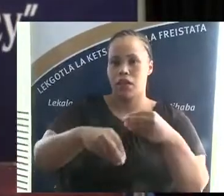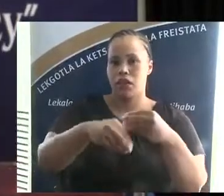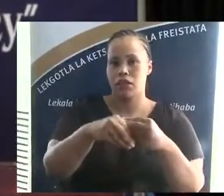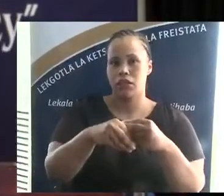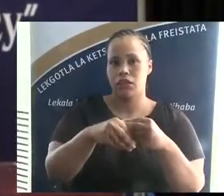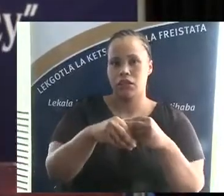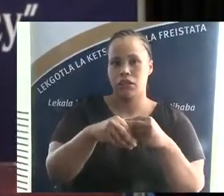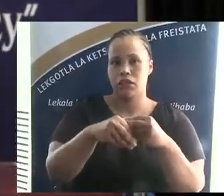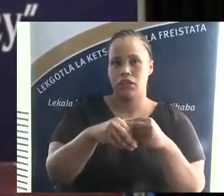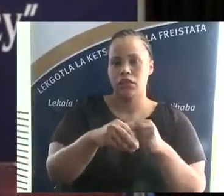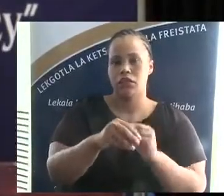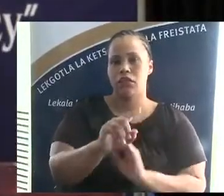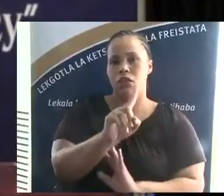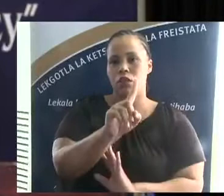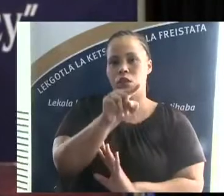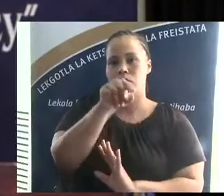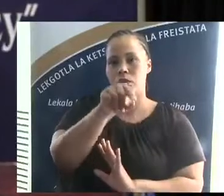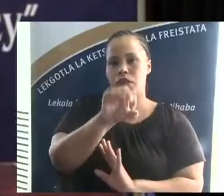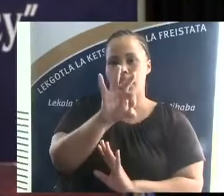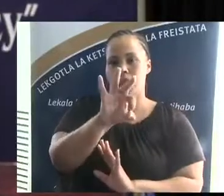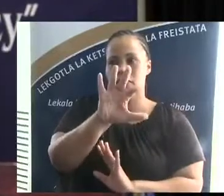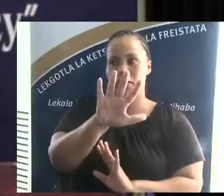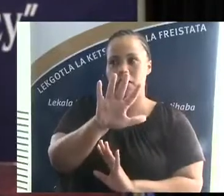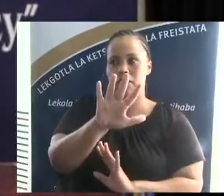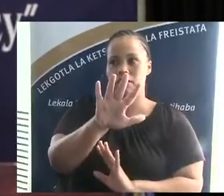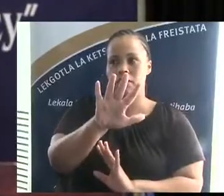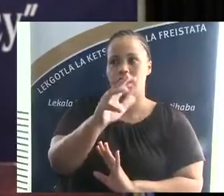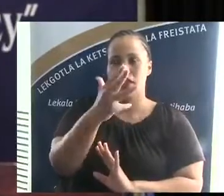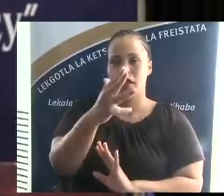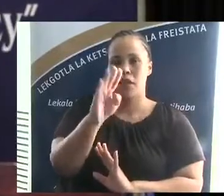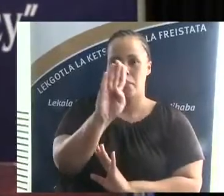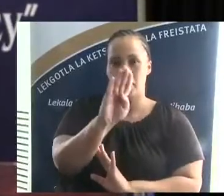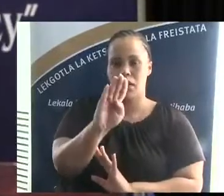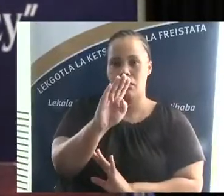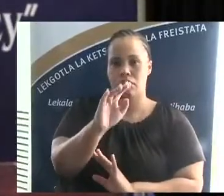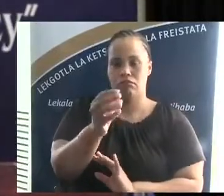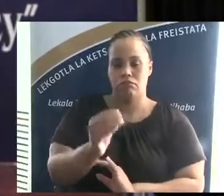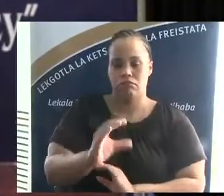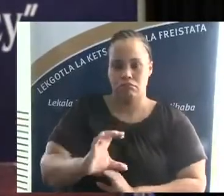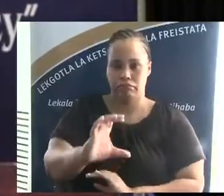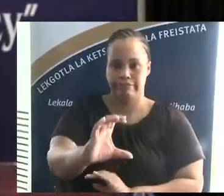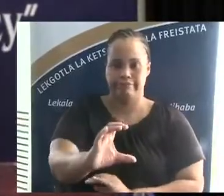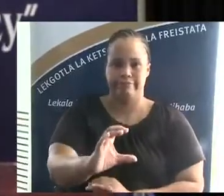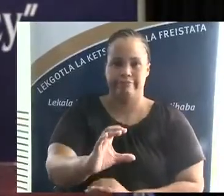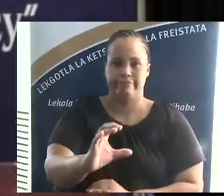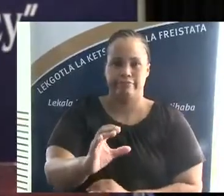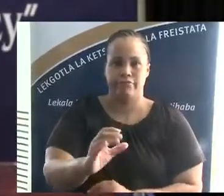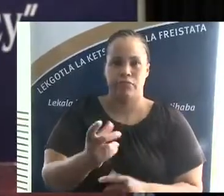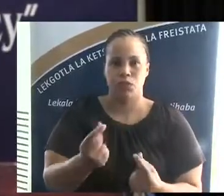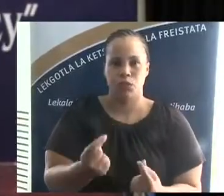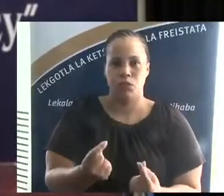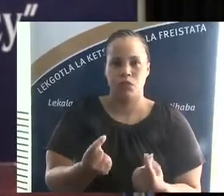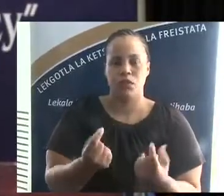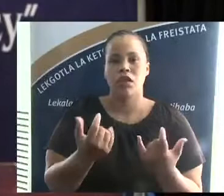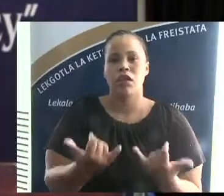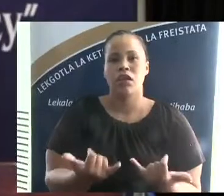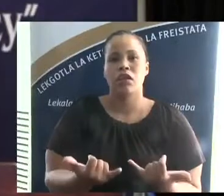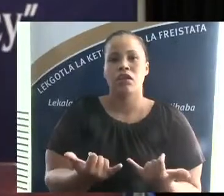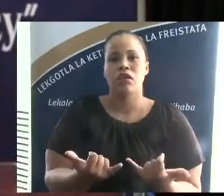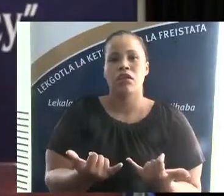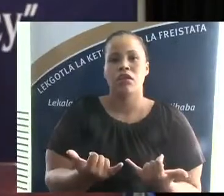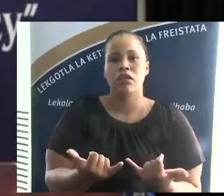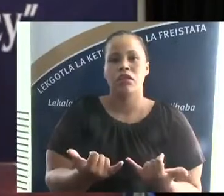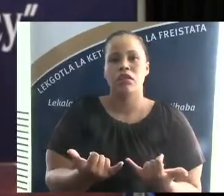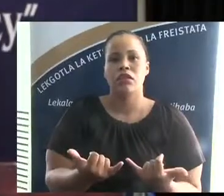share fund of 1.359 billion over the medium-term expenditure framework. The allocation is